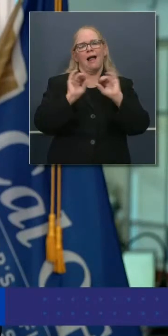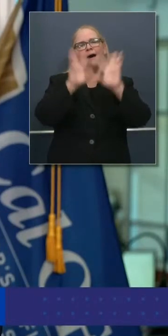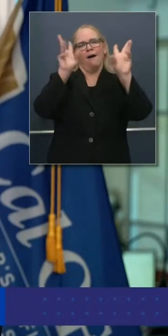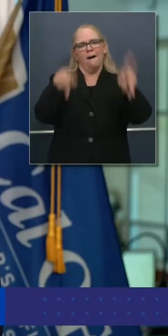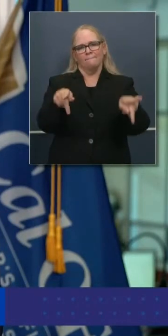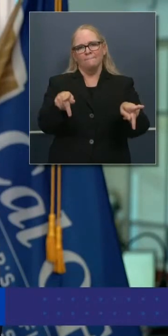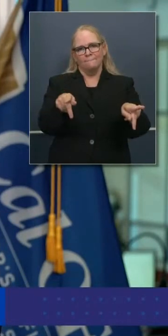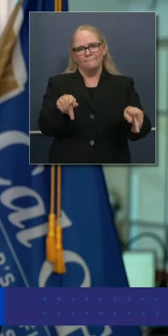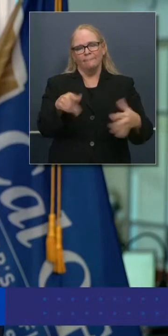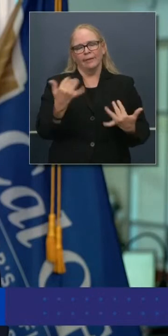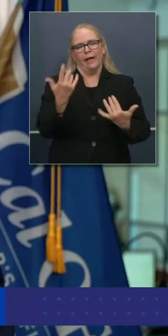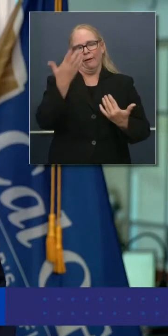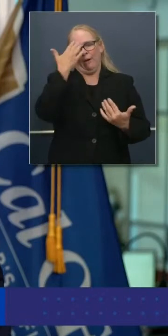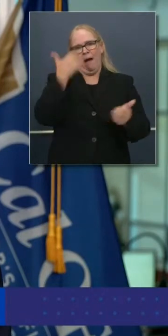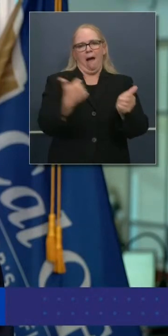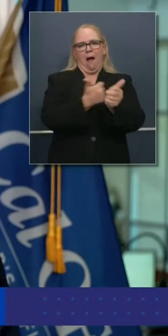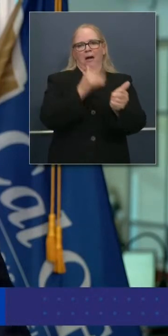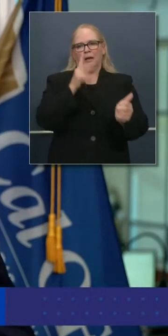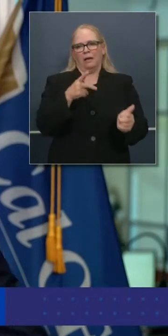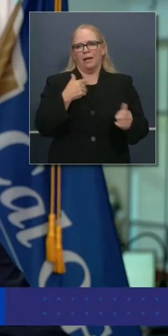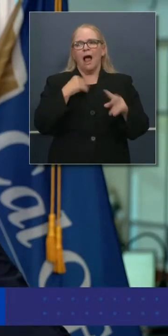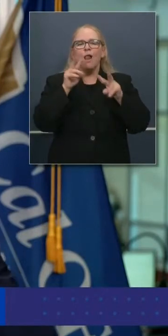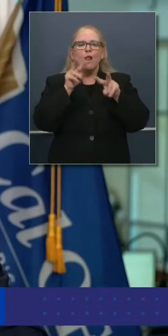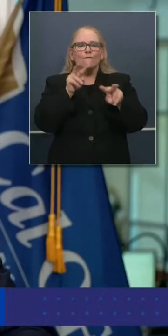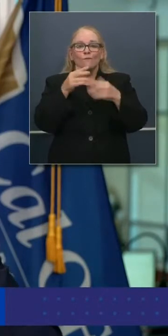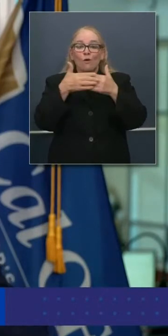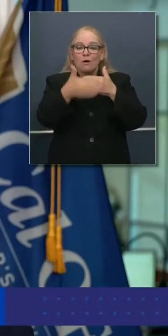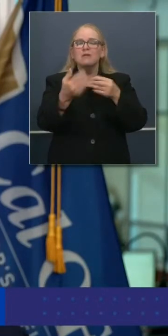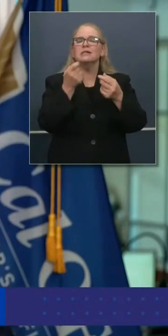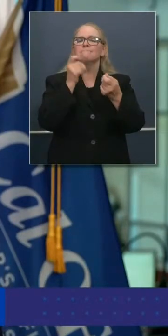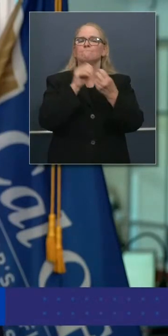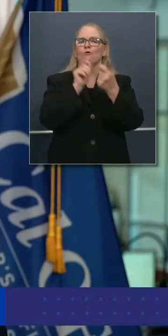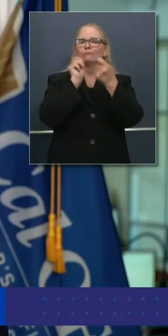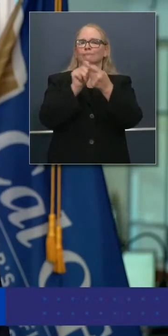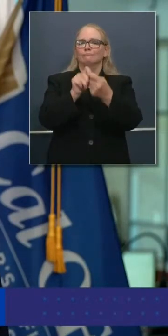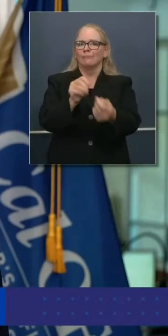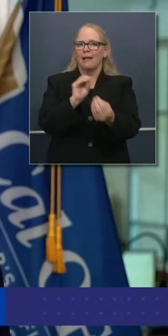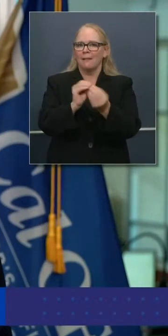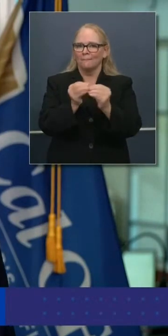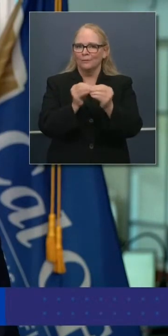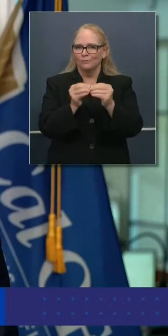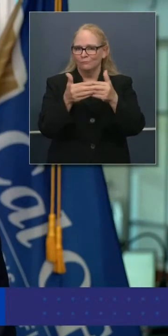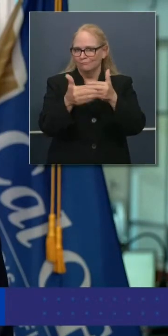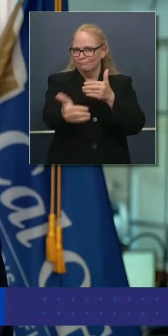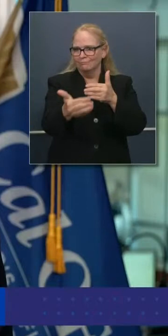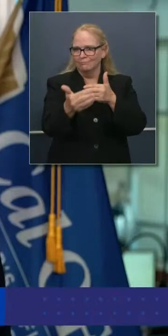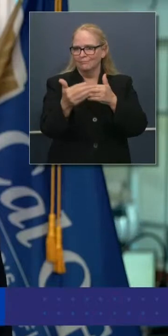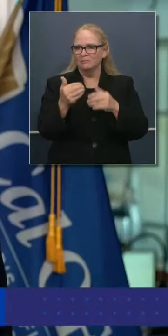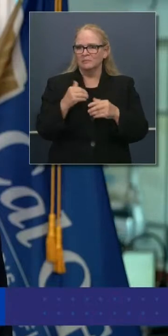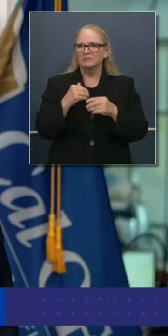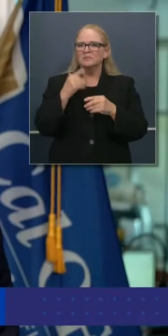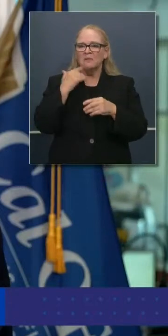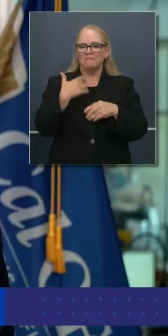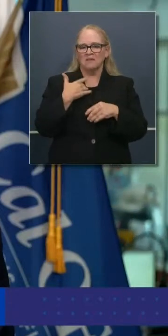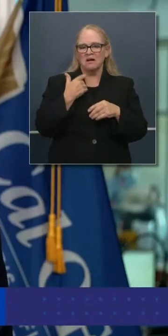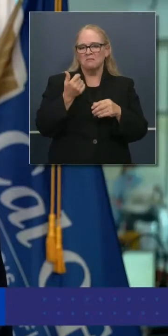forward to presenting those numbers in real time when they come in, we believe today, tomorrow, and through Wednesday.